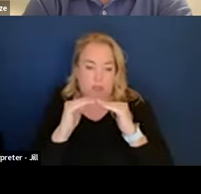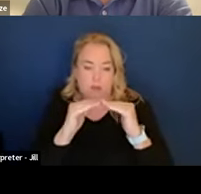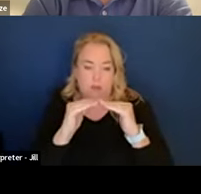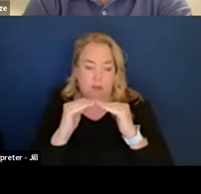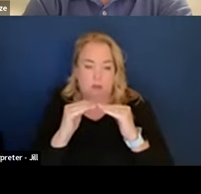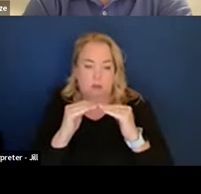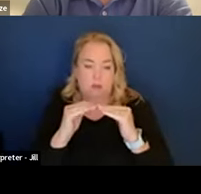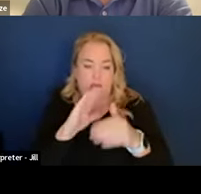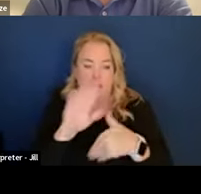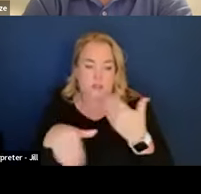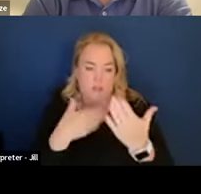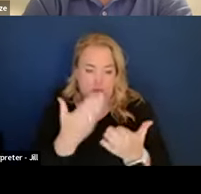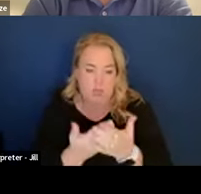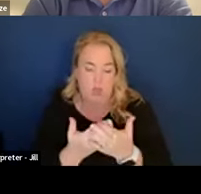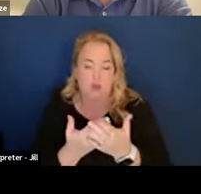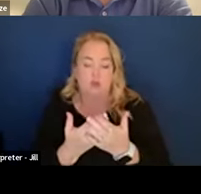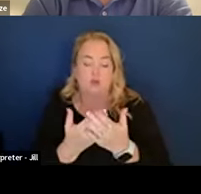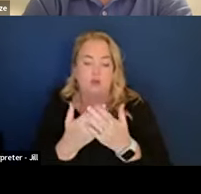entire administration is very focused on equity.